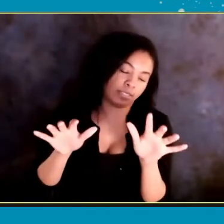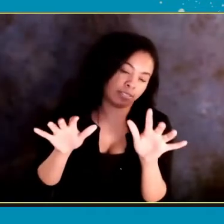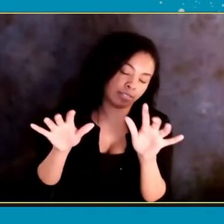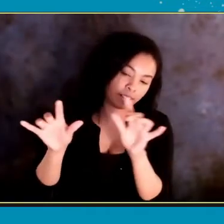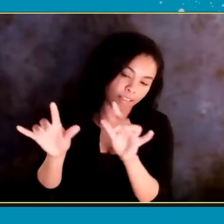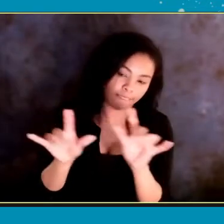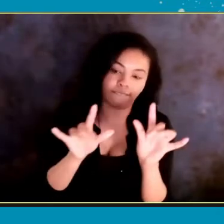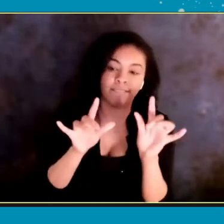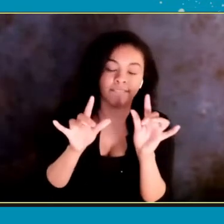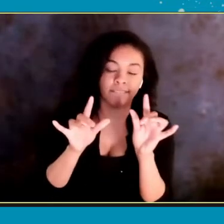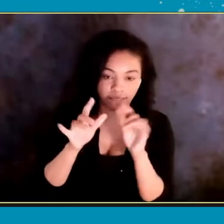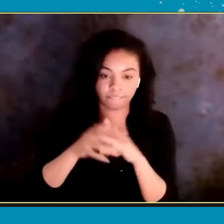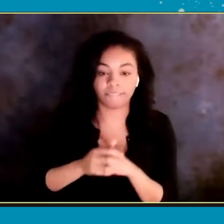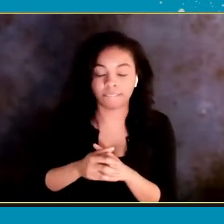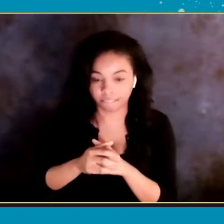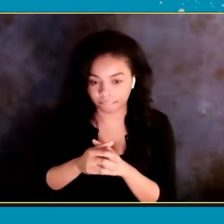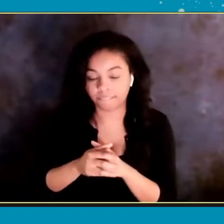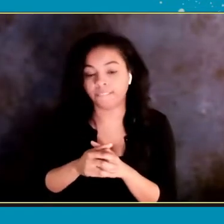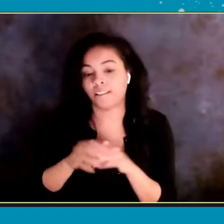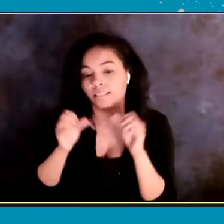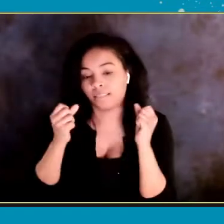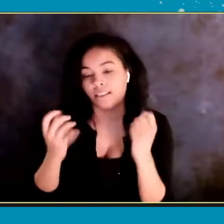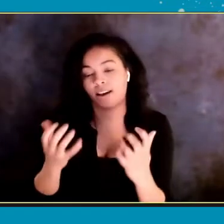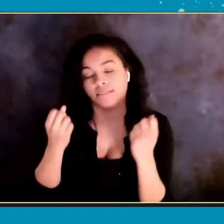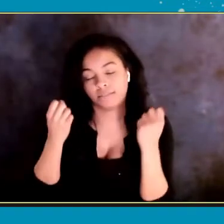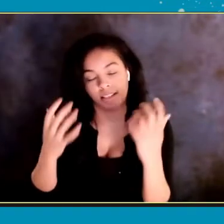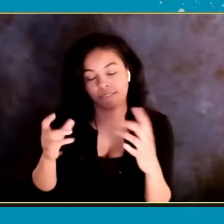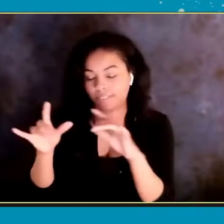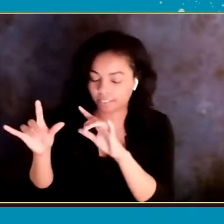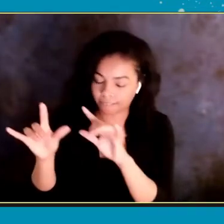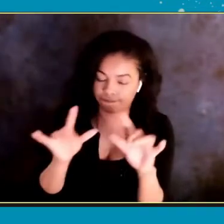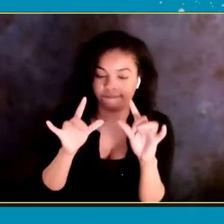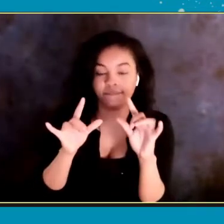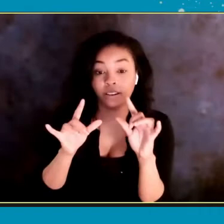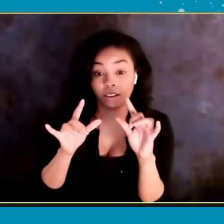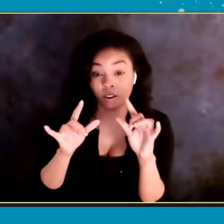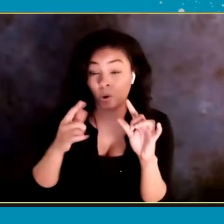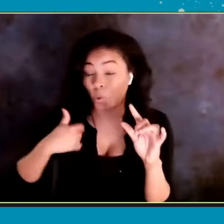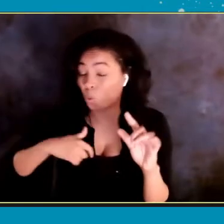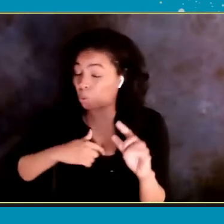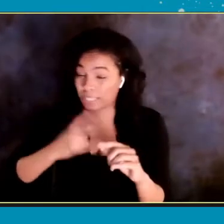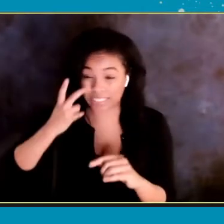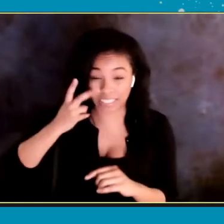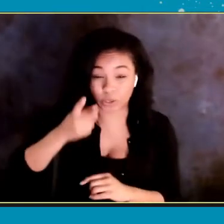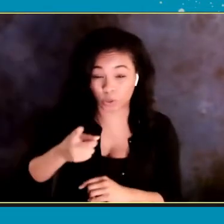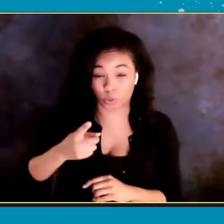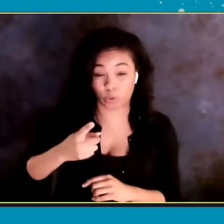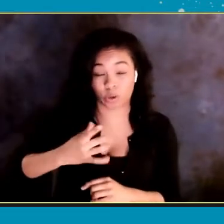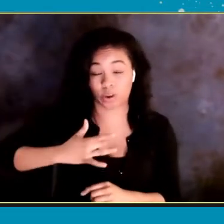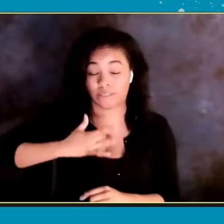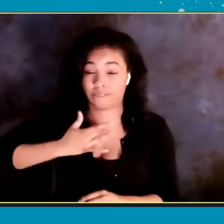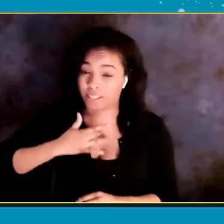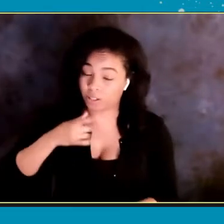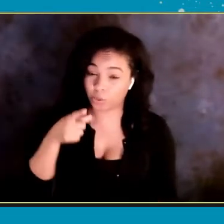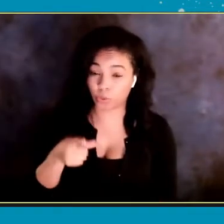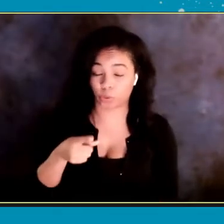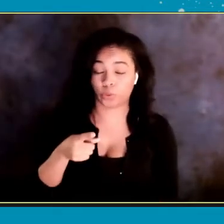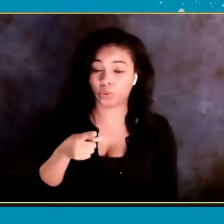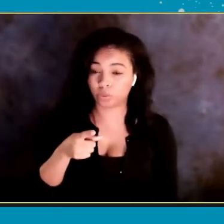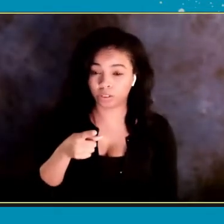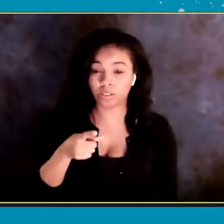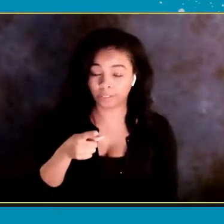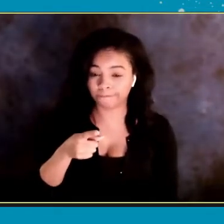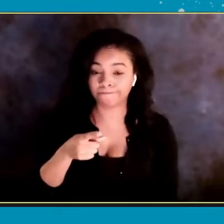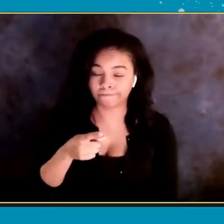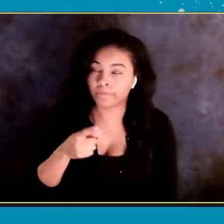a lot of love. Know that we see you and we feel you. And we hope that